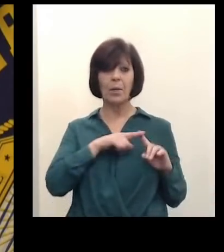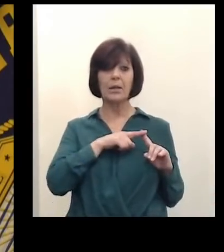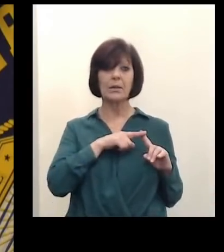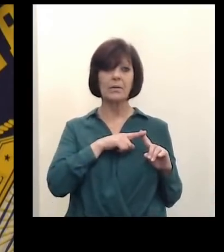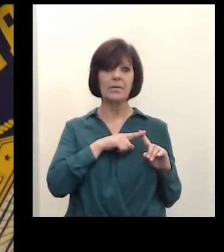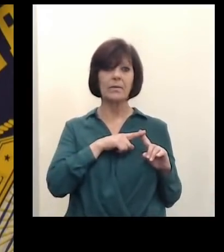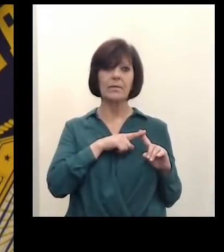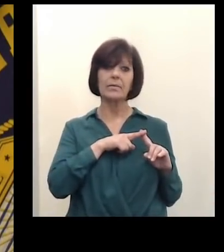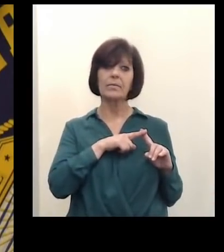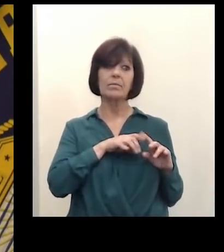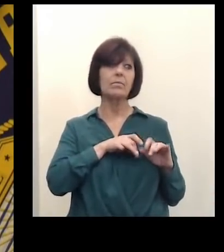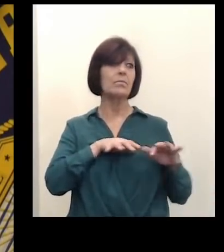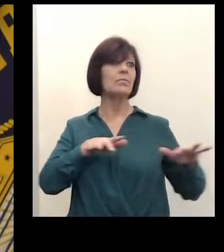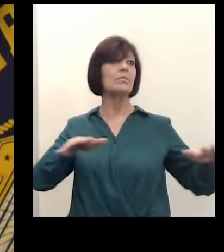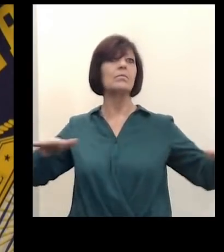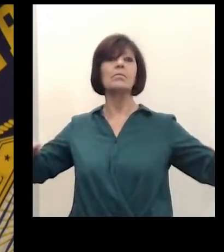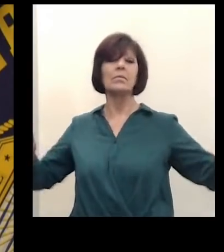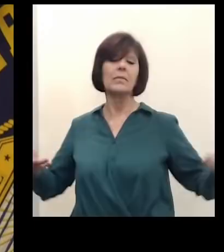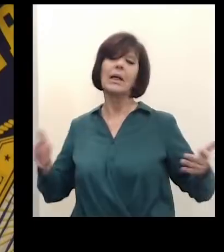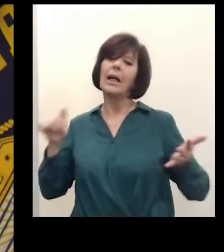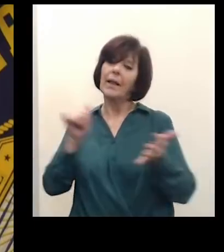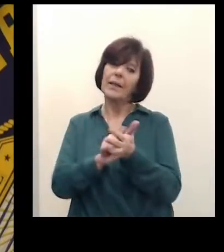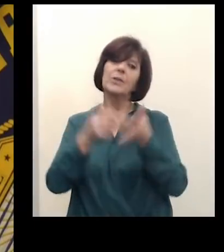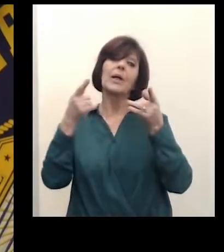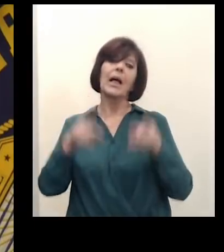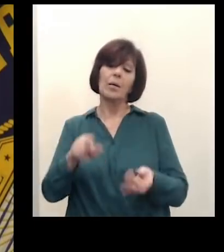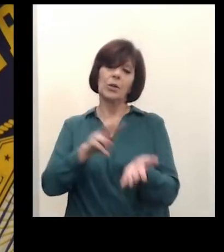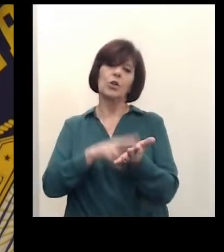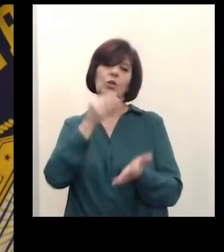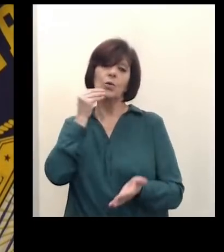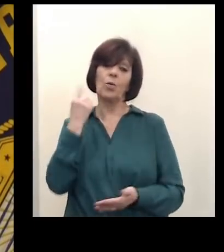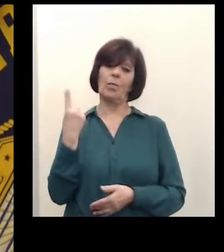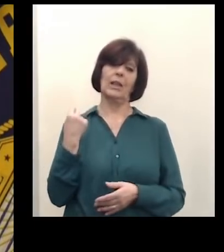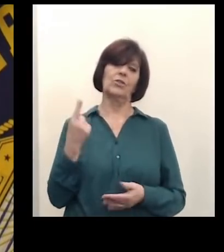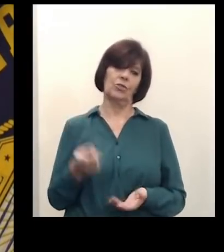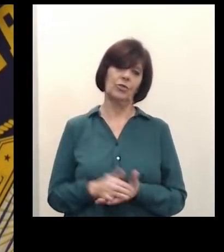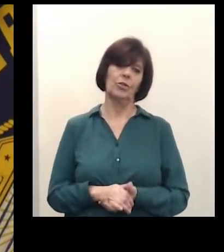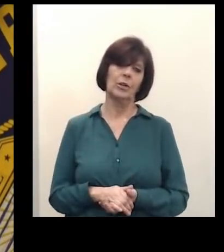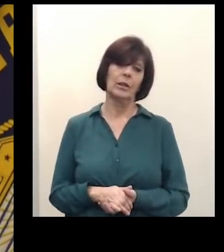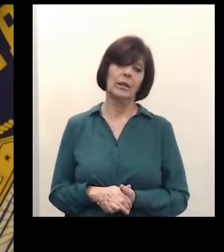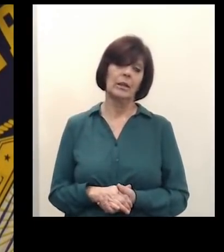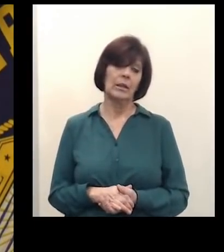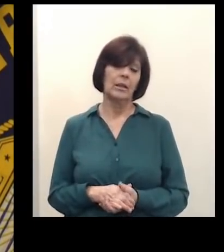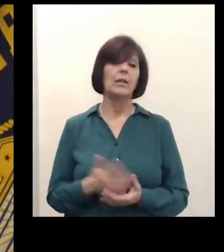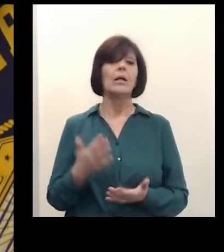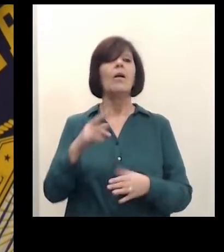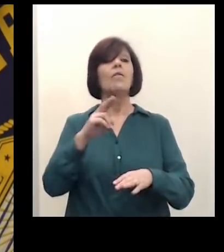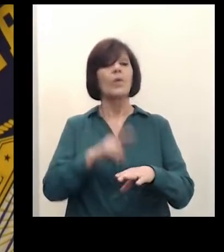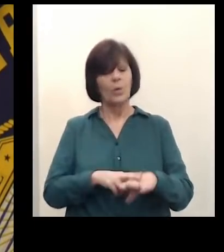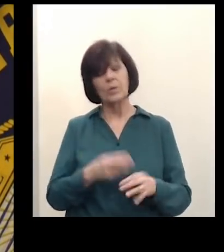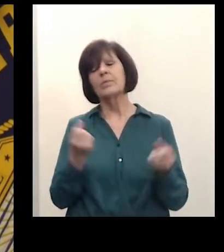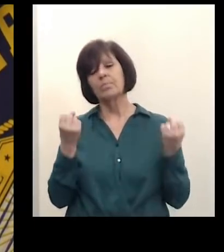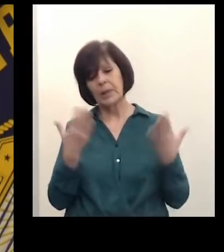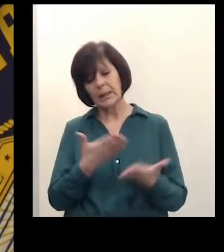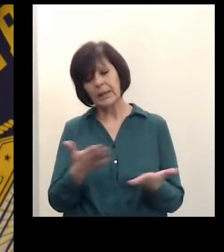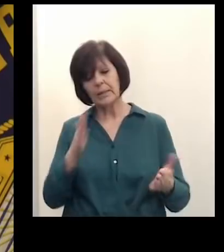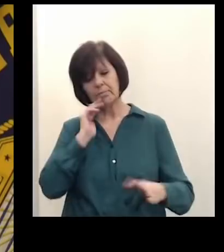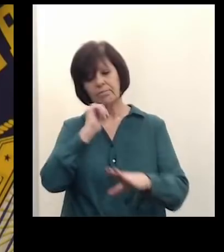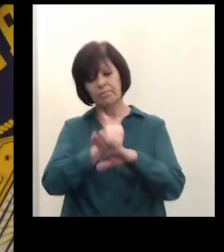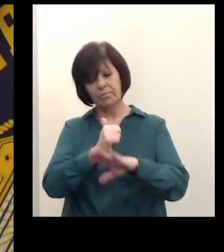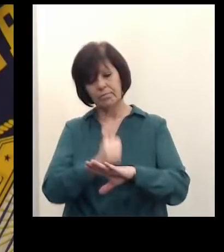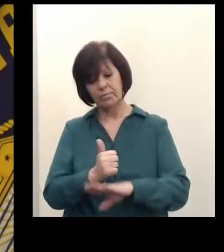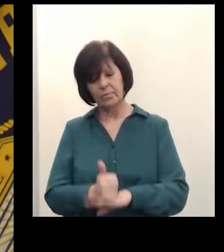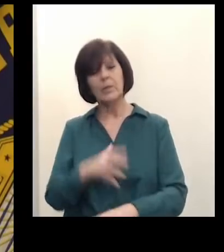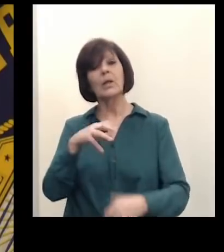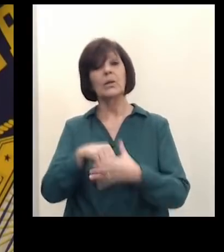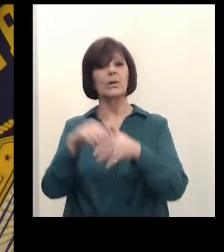positive and shedding the virus, and that's what happened in a lot of the nursing homes last year. So, of course, a number of things were instituted, including testing